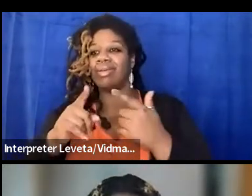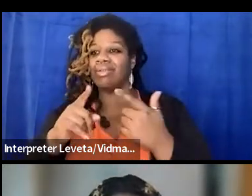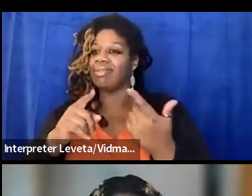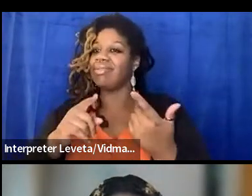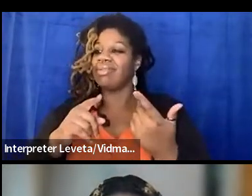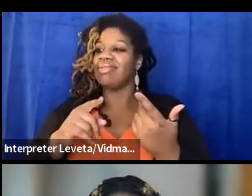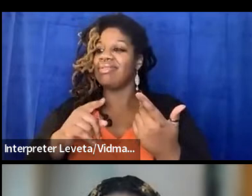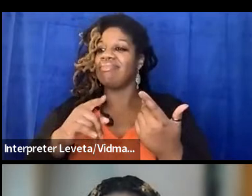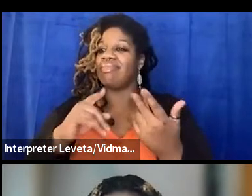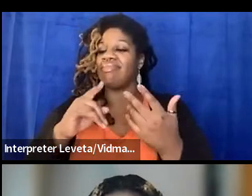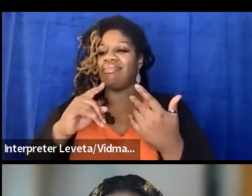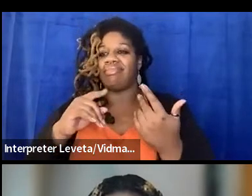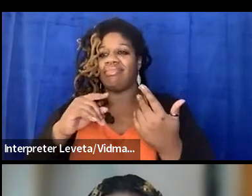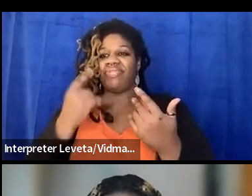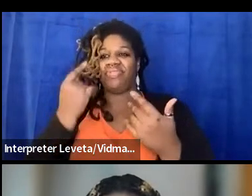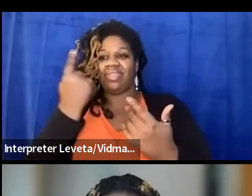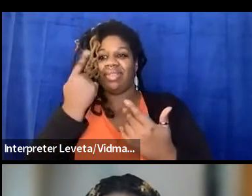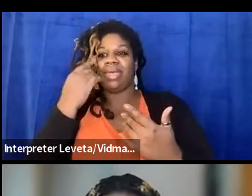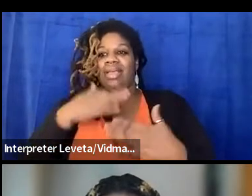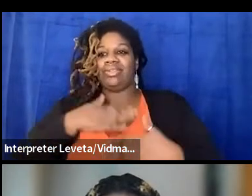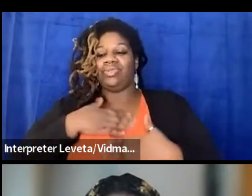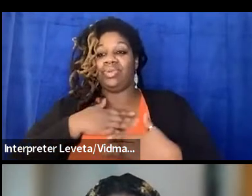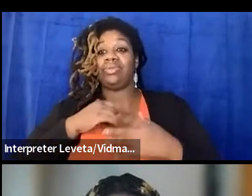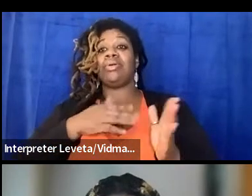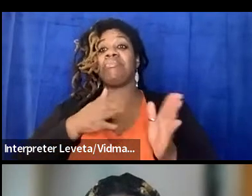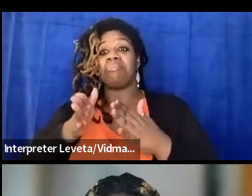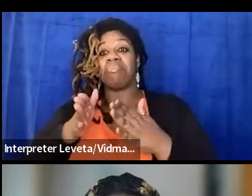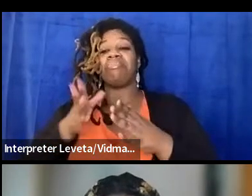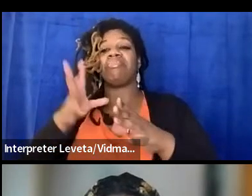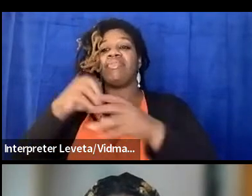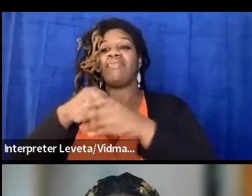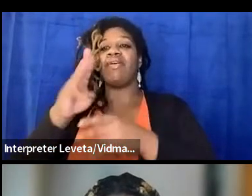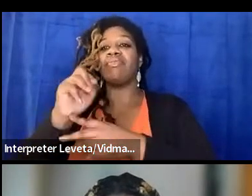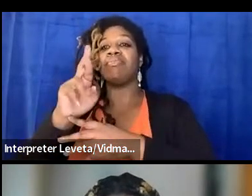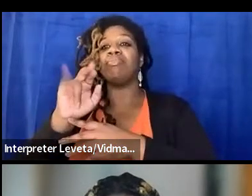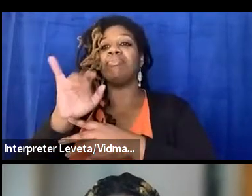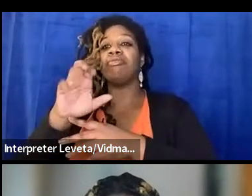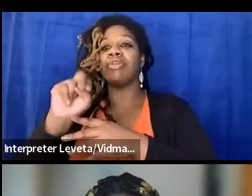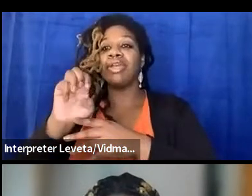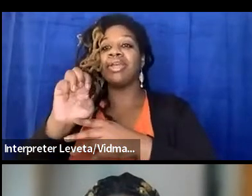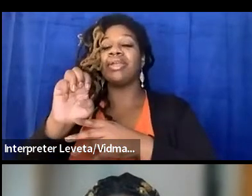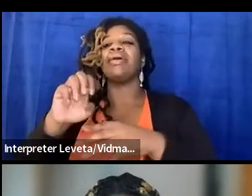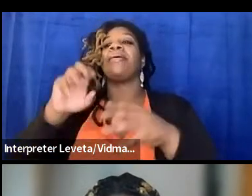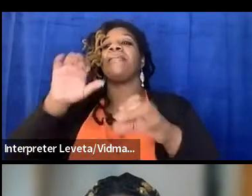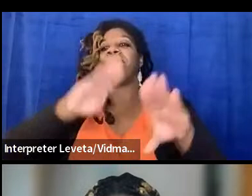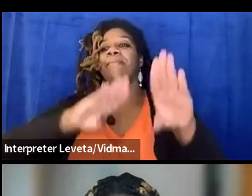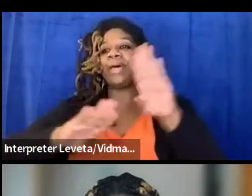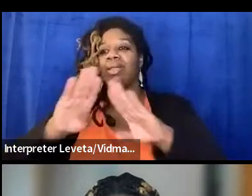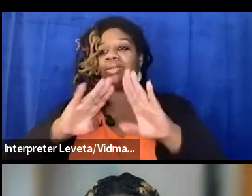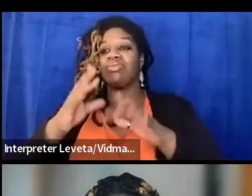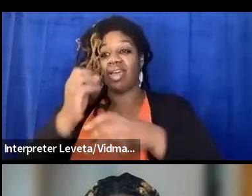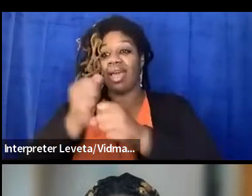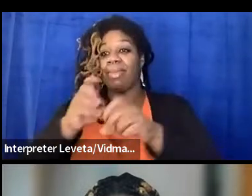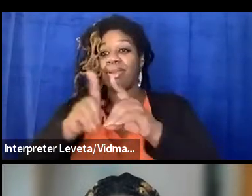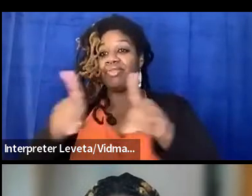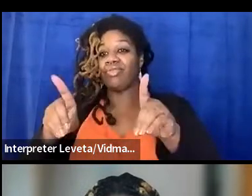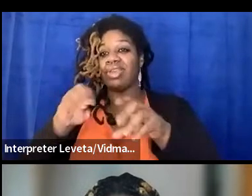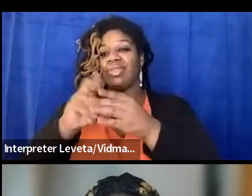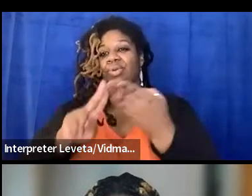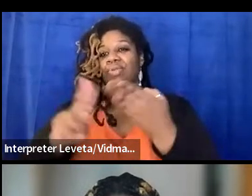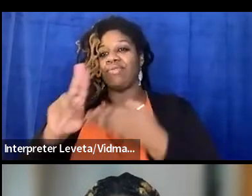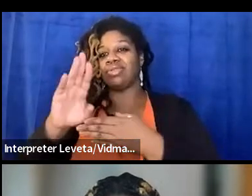biology field where I got my bachelor's at the University of Southern Mississippi. And after graduating, I also was just